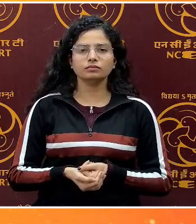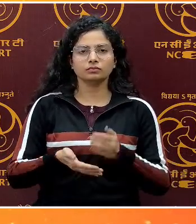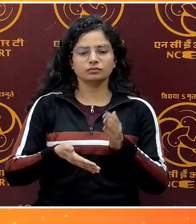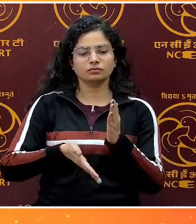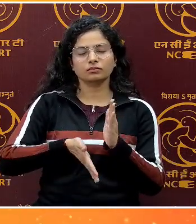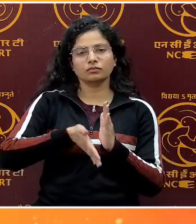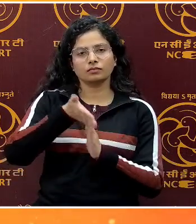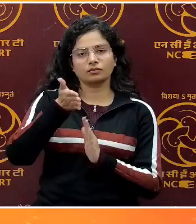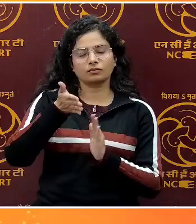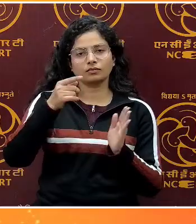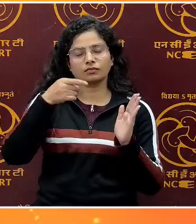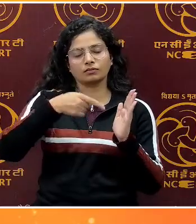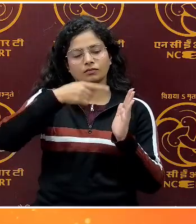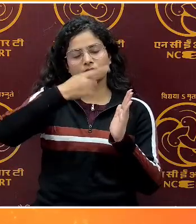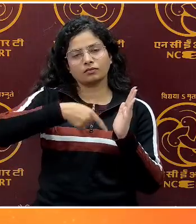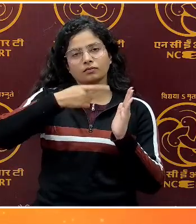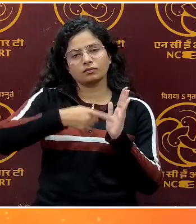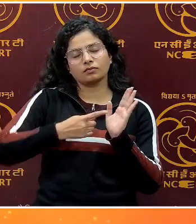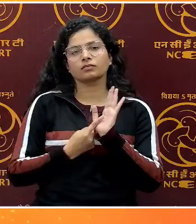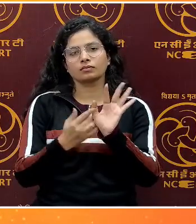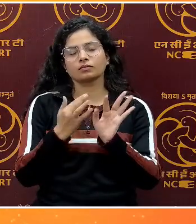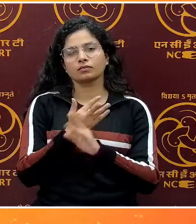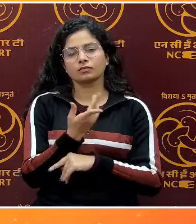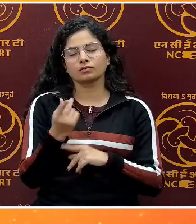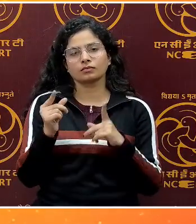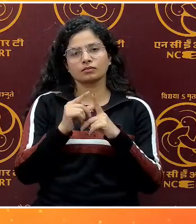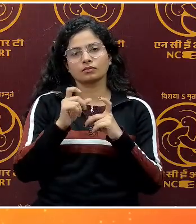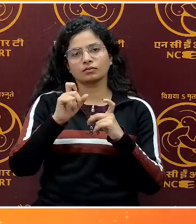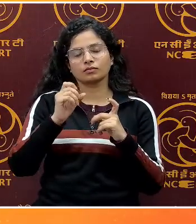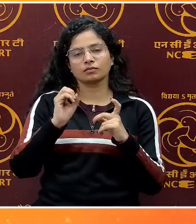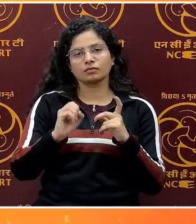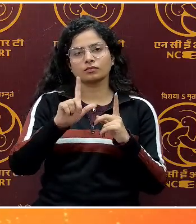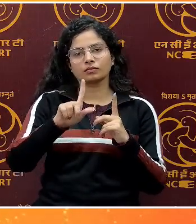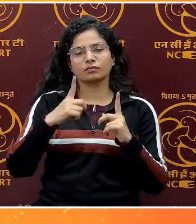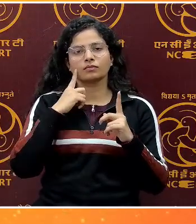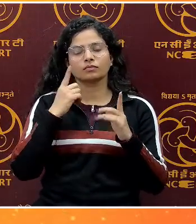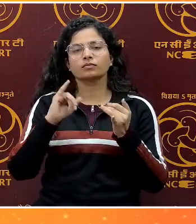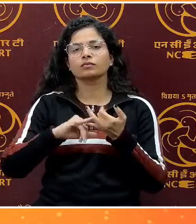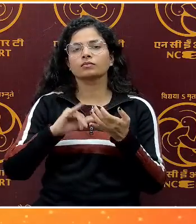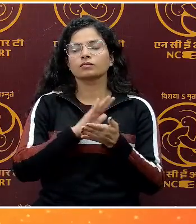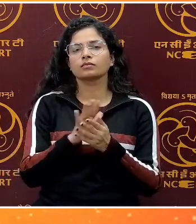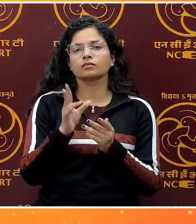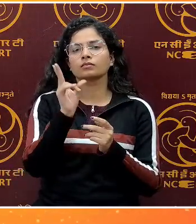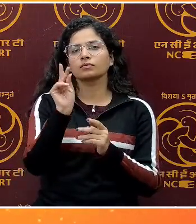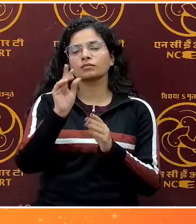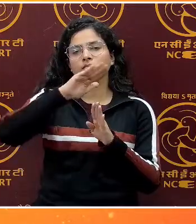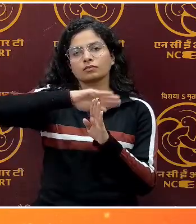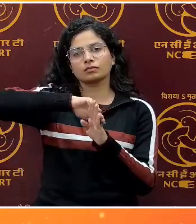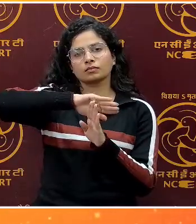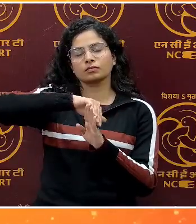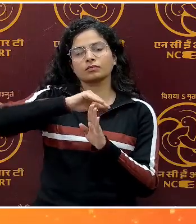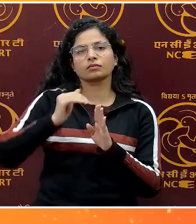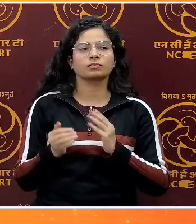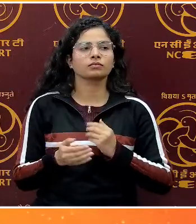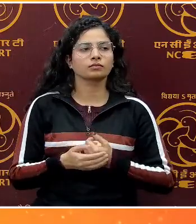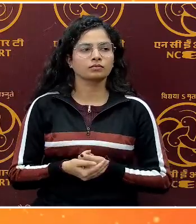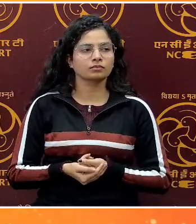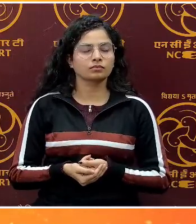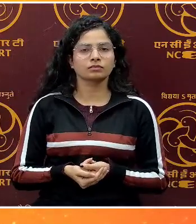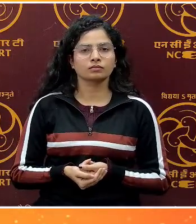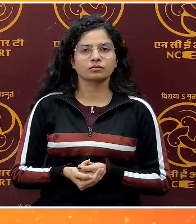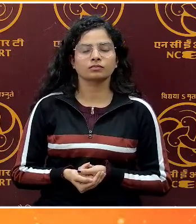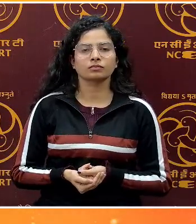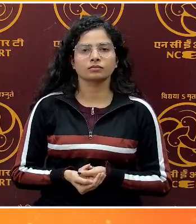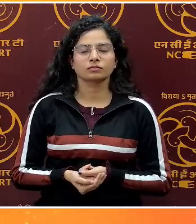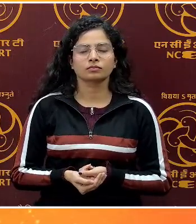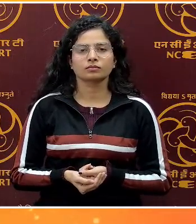polished. So by these linings we show the polished surface. Okay. The another one is this part, right, which is